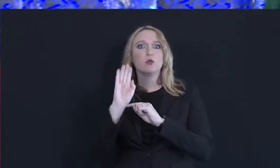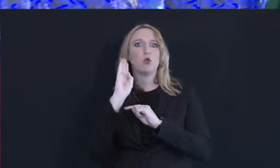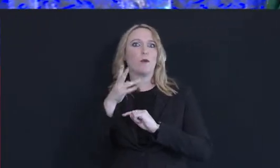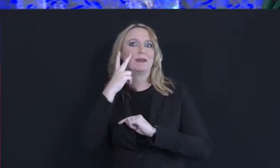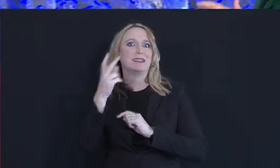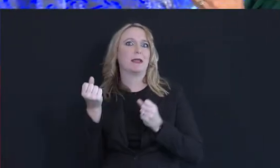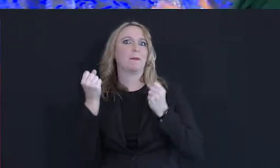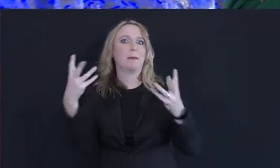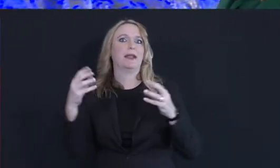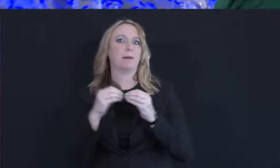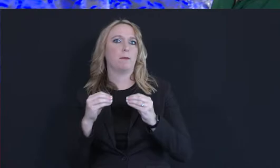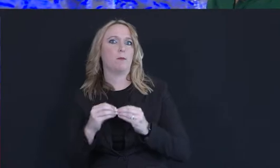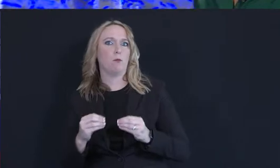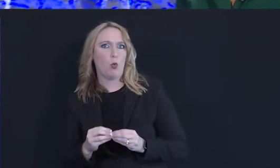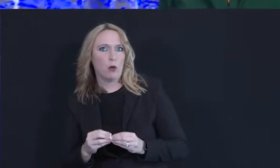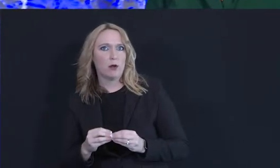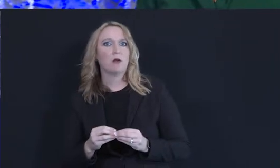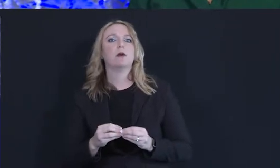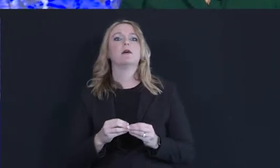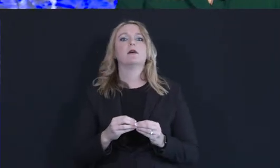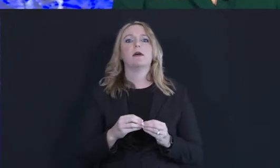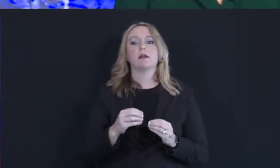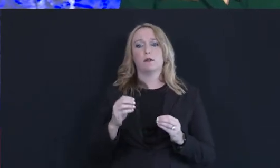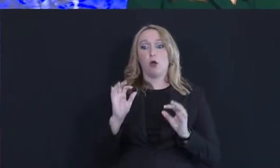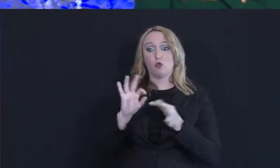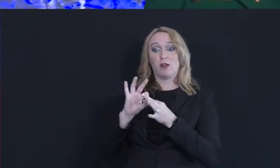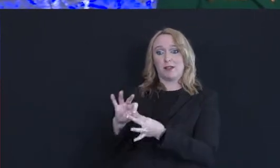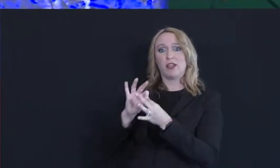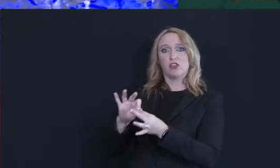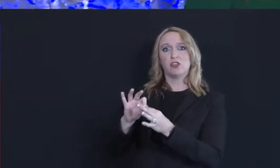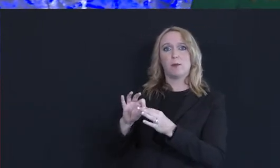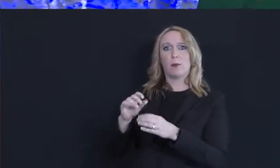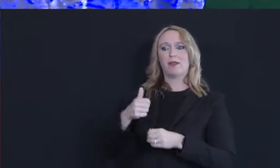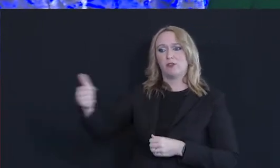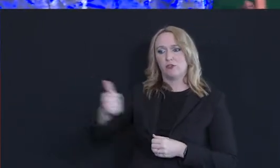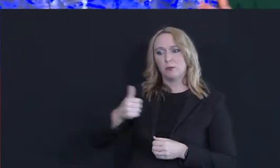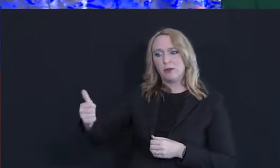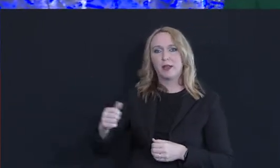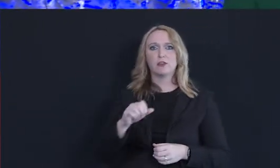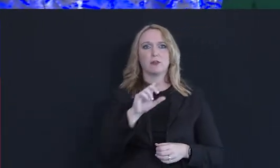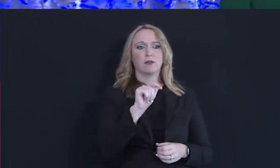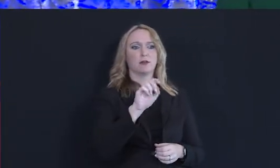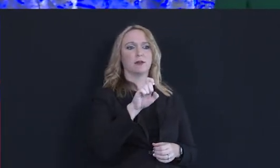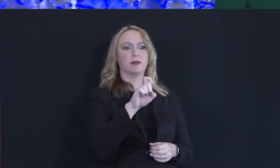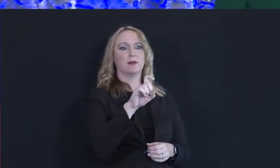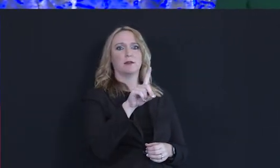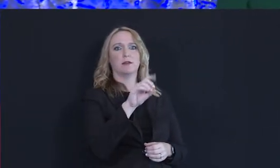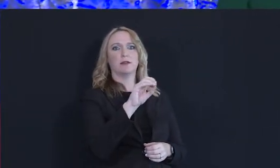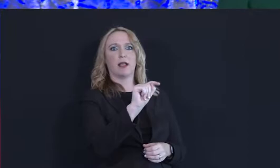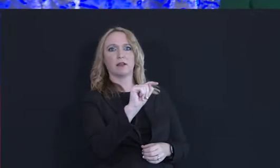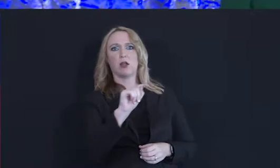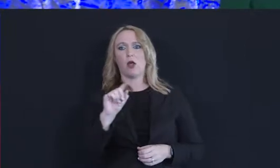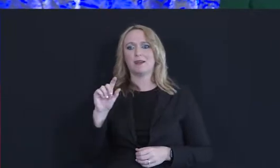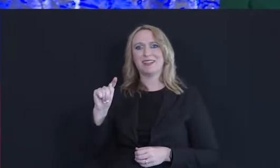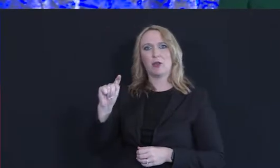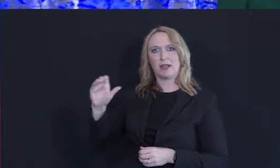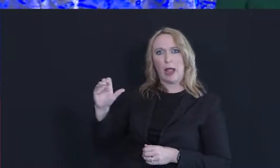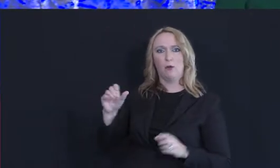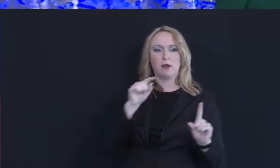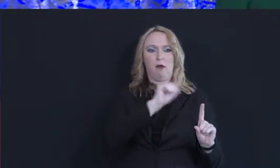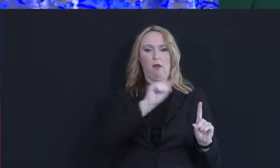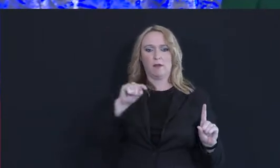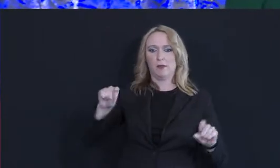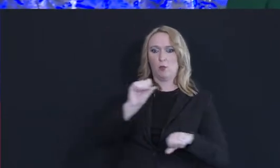to Partnerships like we have with Trinity Metro North Central Texas council of governments Tech Scott and Tarrant County to make all of these projects